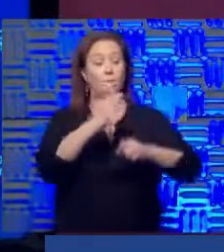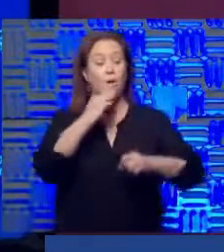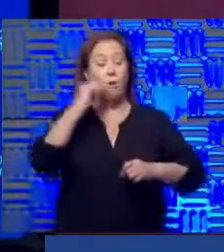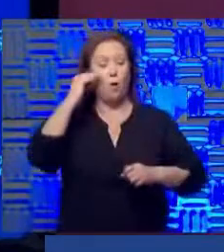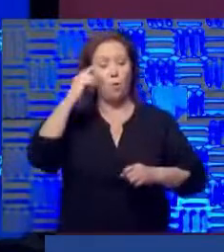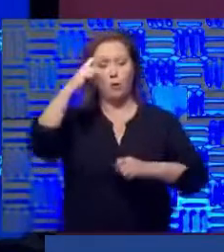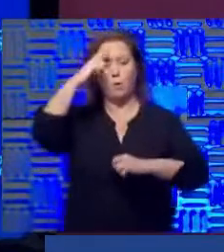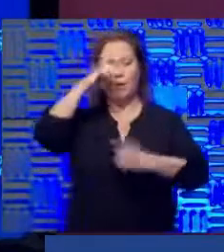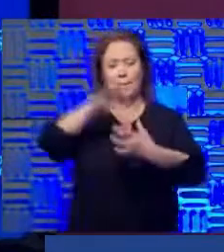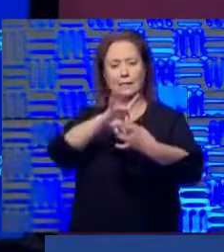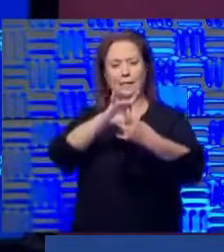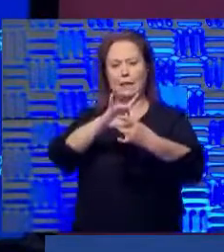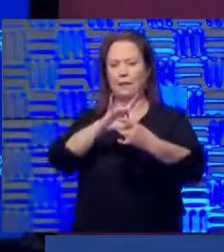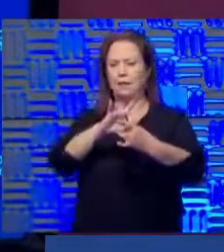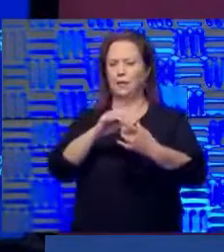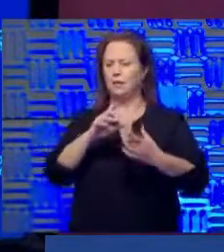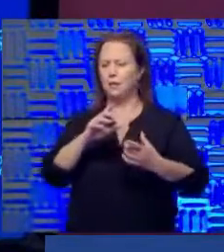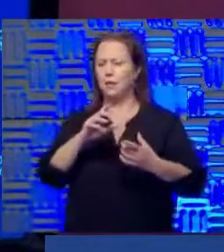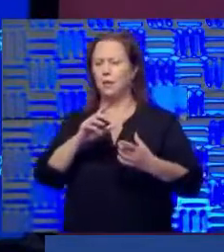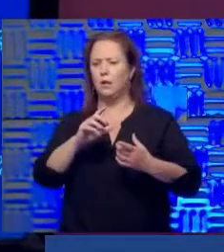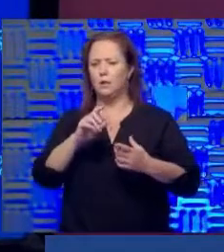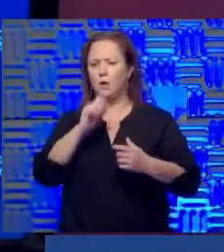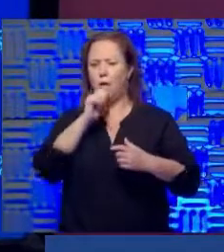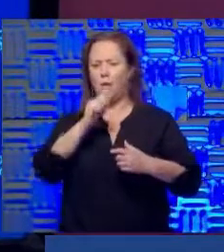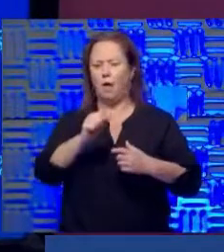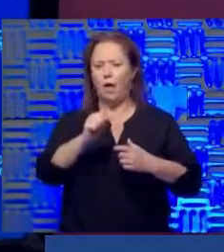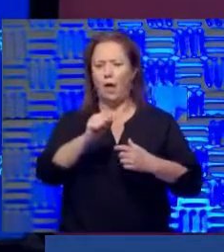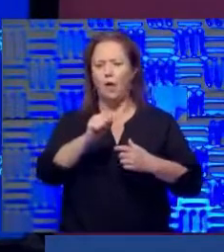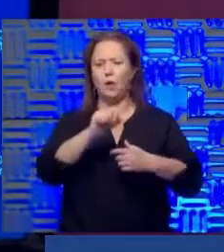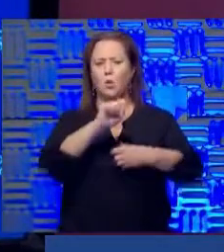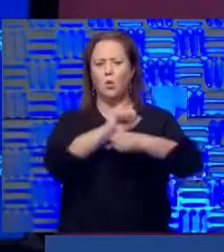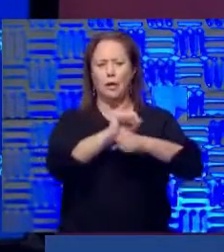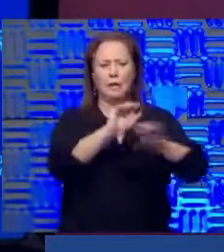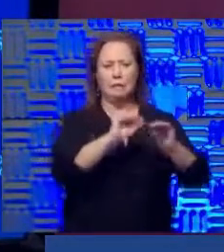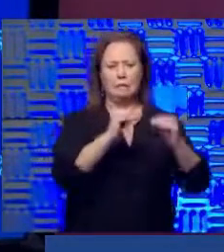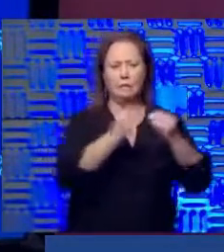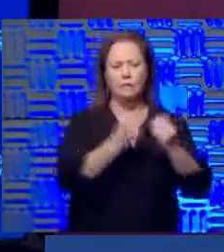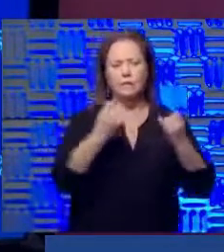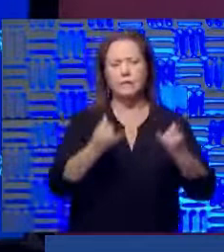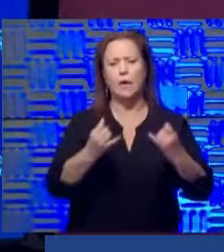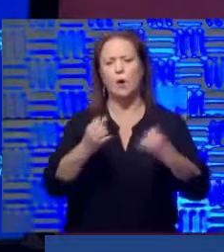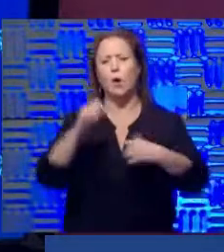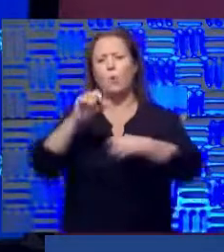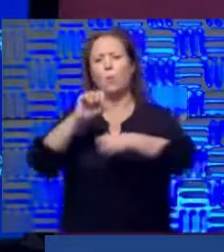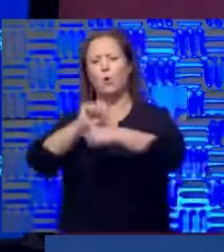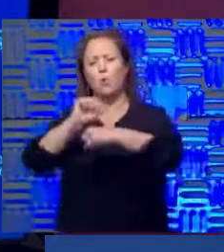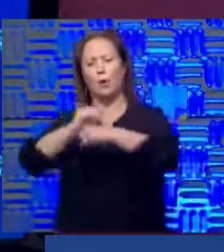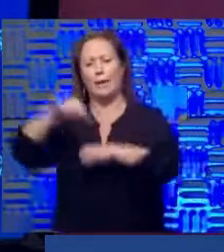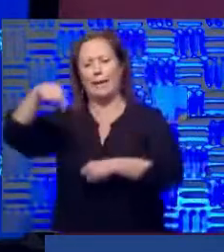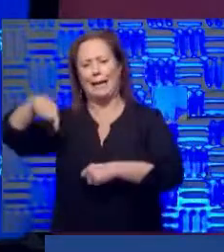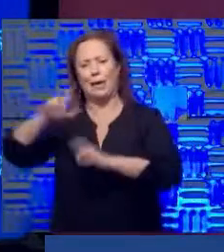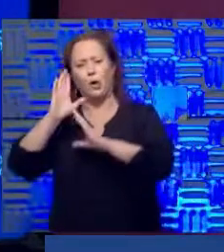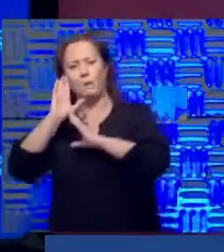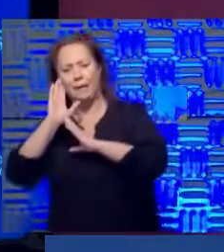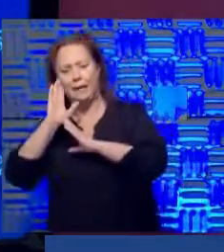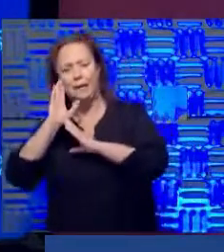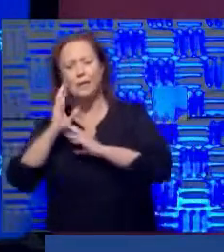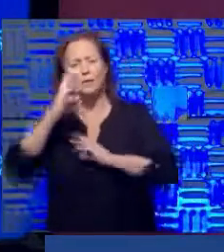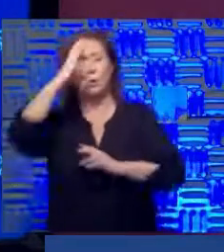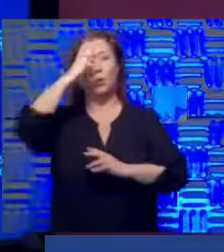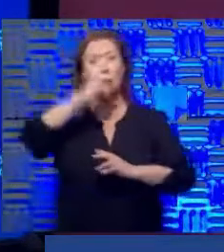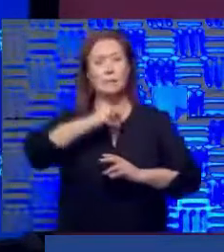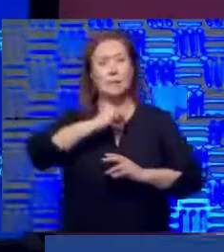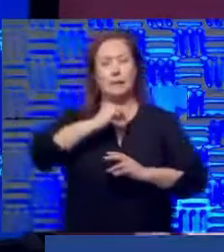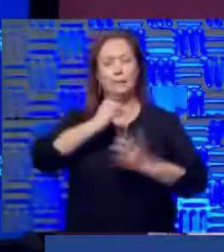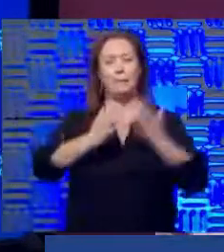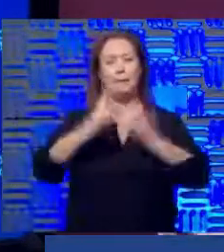starting to associate, so I don't do this in the office anymore. Now we do that here. Okay. And so now when you're asleep, you might